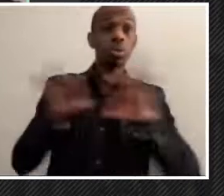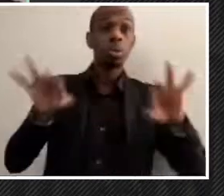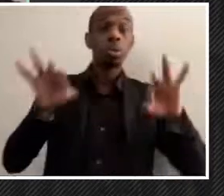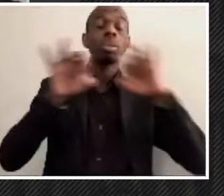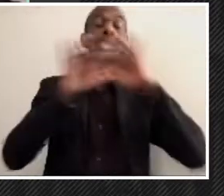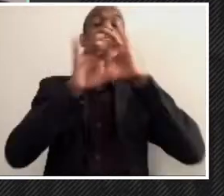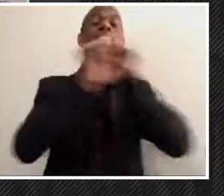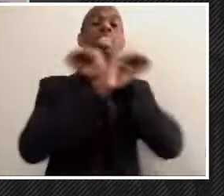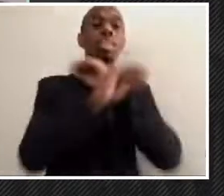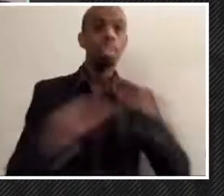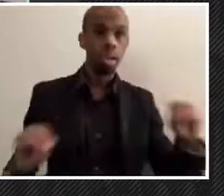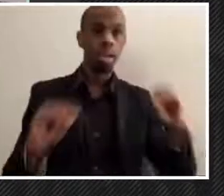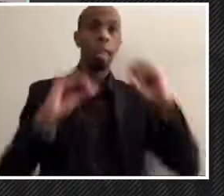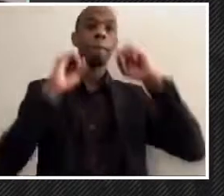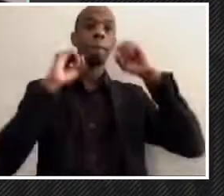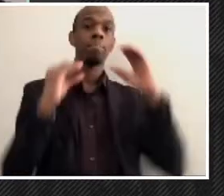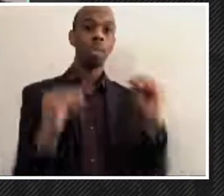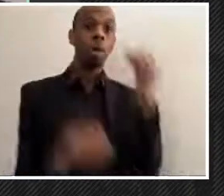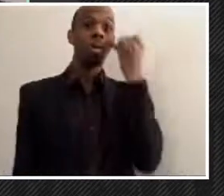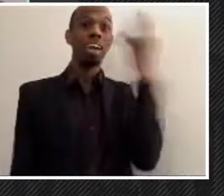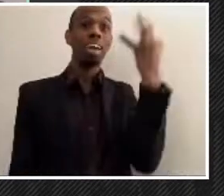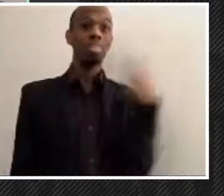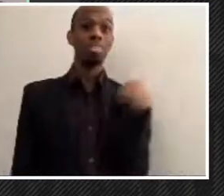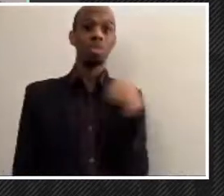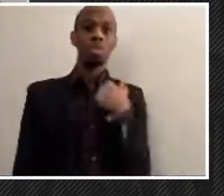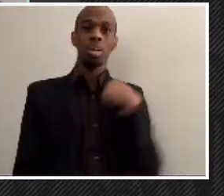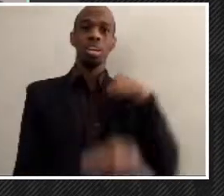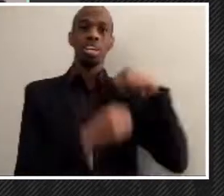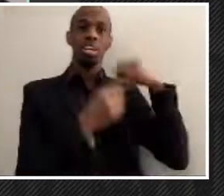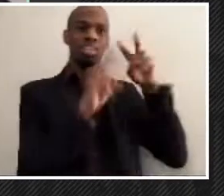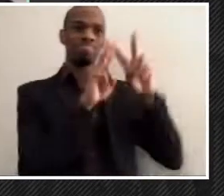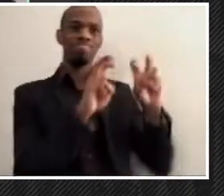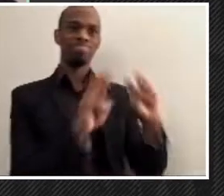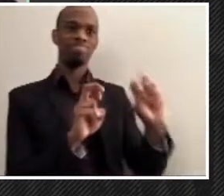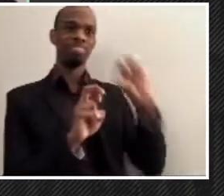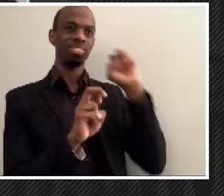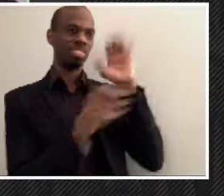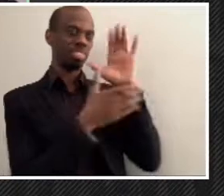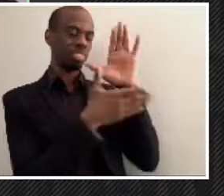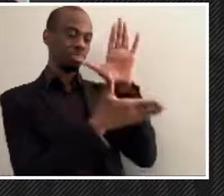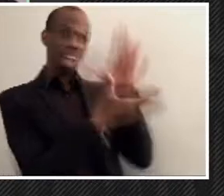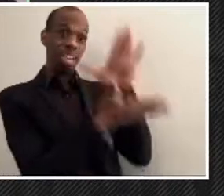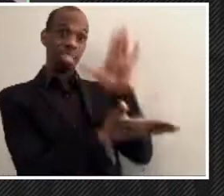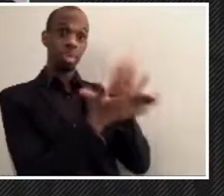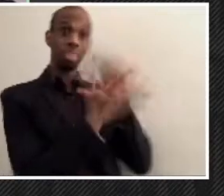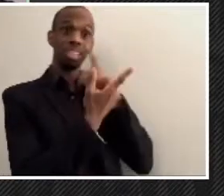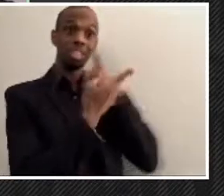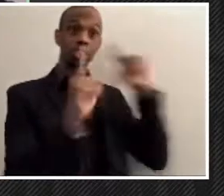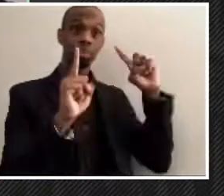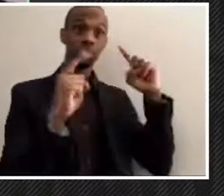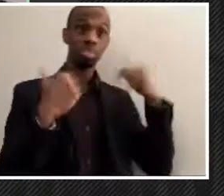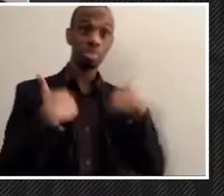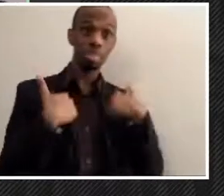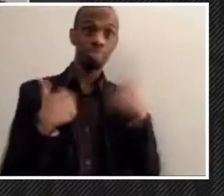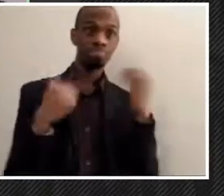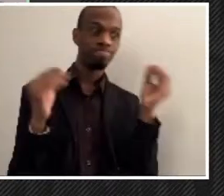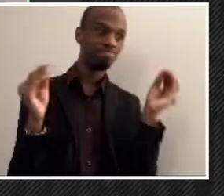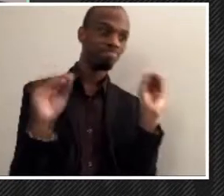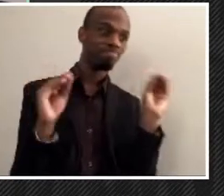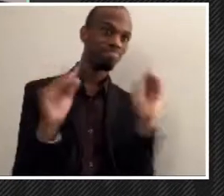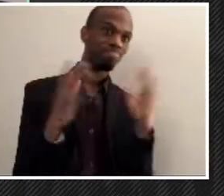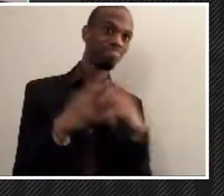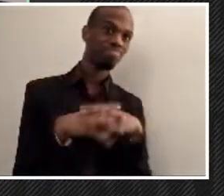academic achievements, I wouldn't be at the ACLU. But someone had the vision to recognize